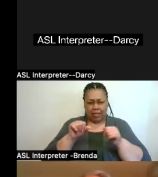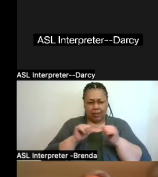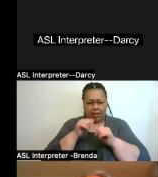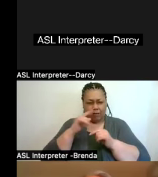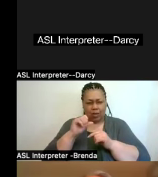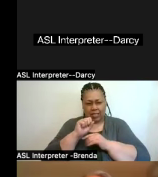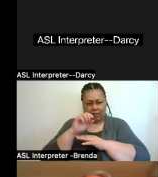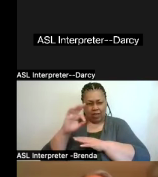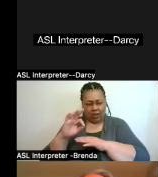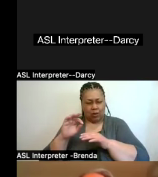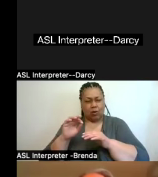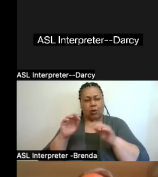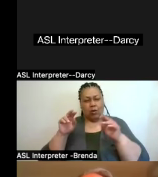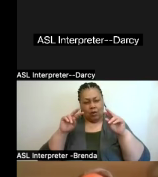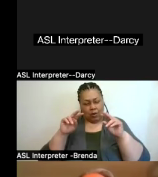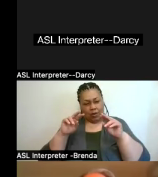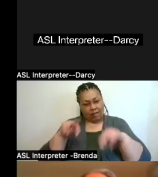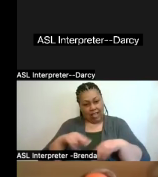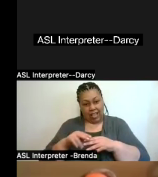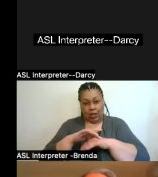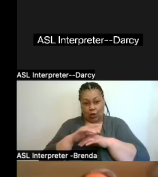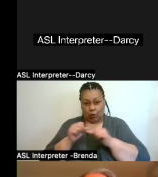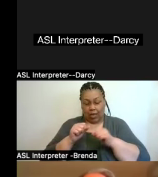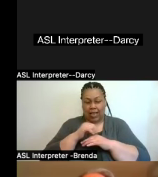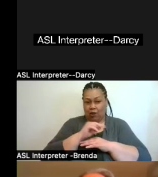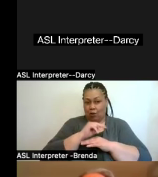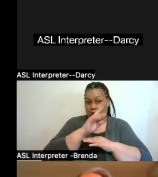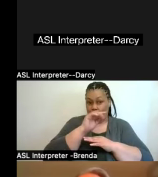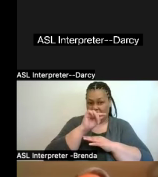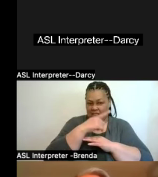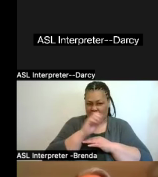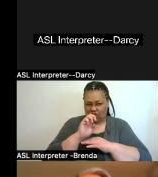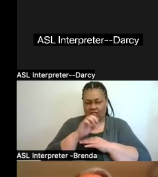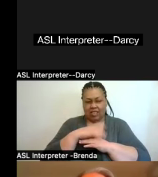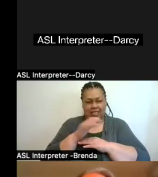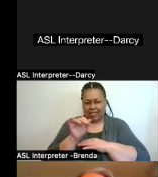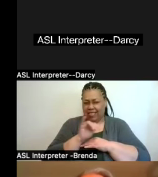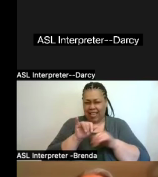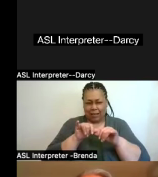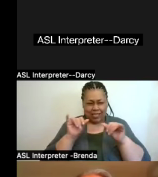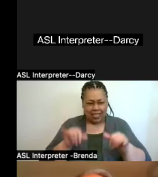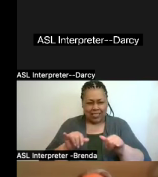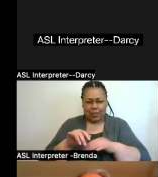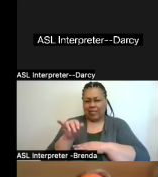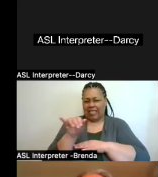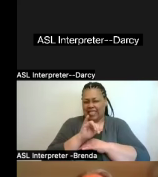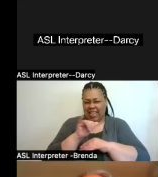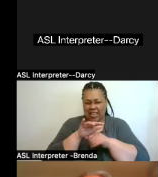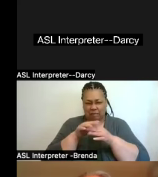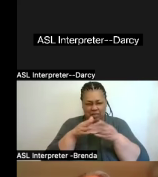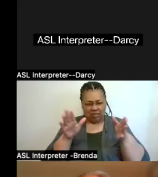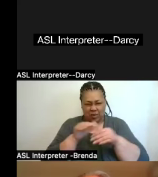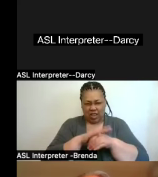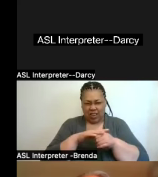And I'll refer back to this in a little while, but you see that essentially we're talking about the same systems in the same general area. Next slide.